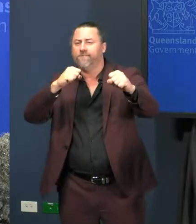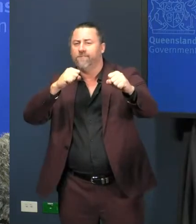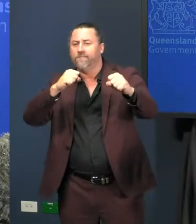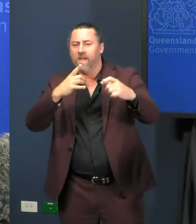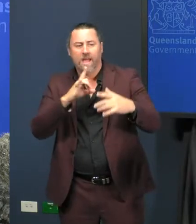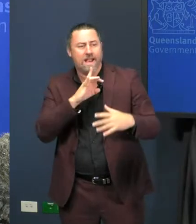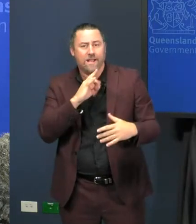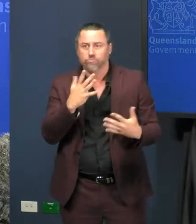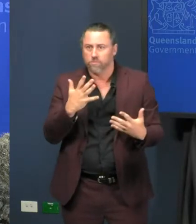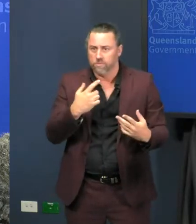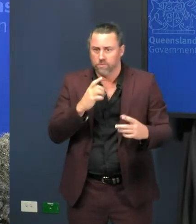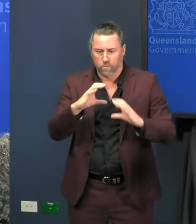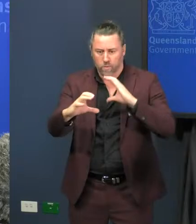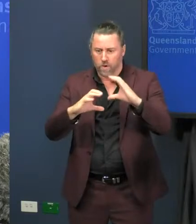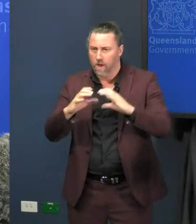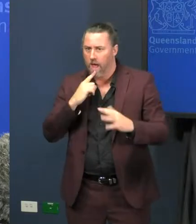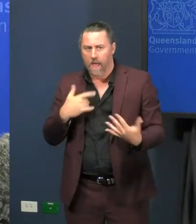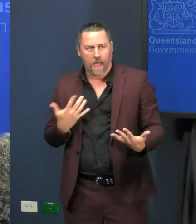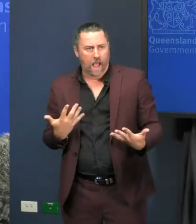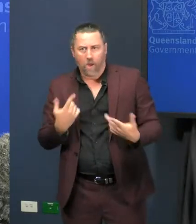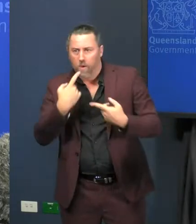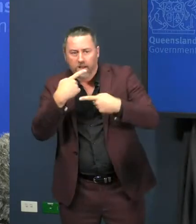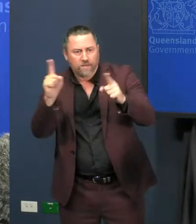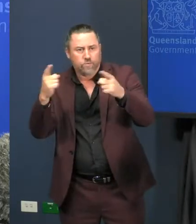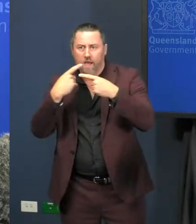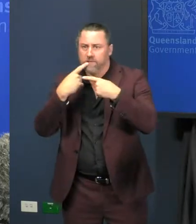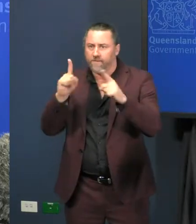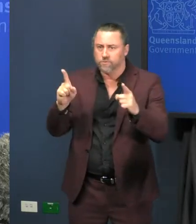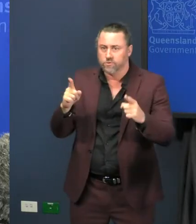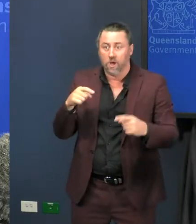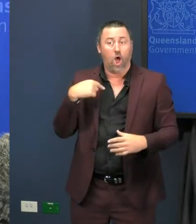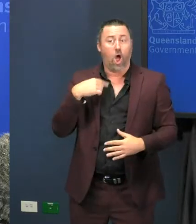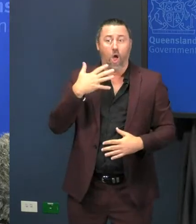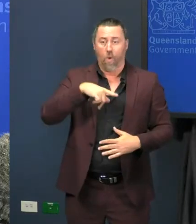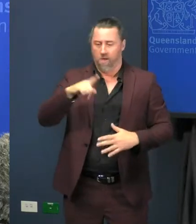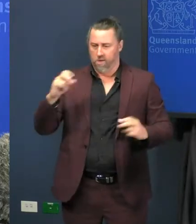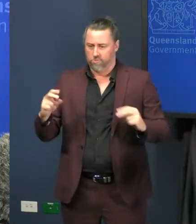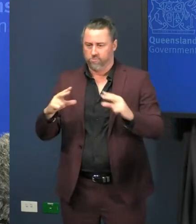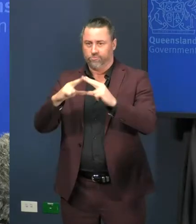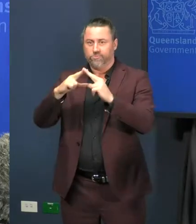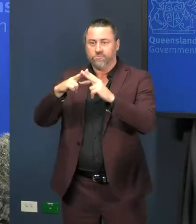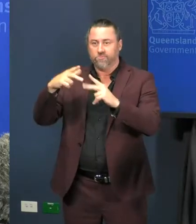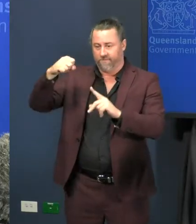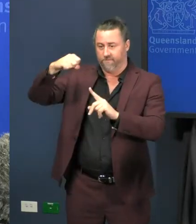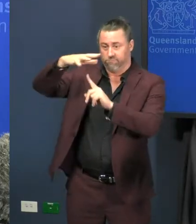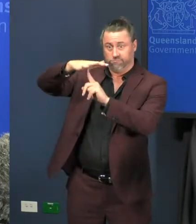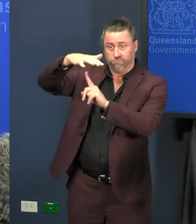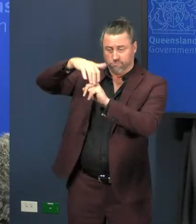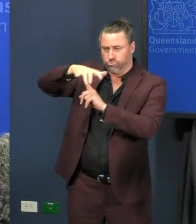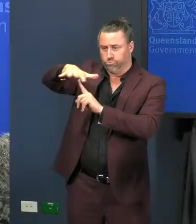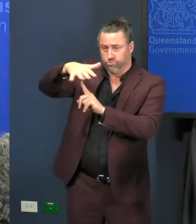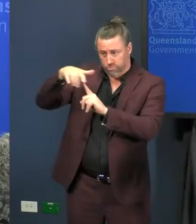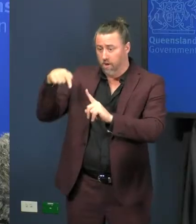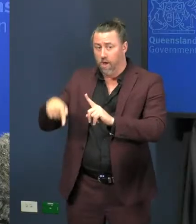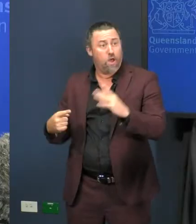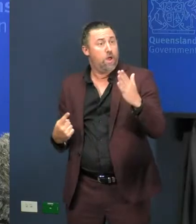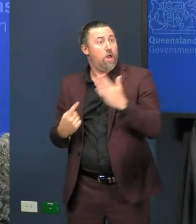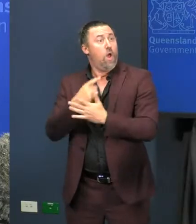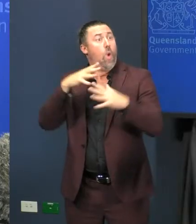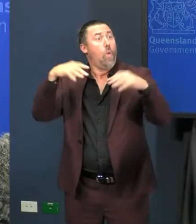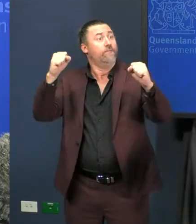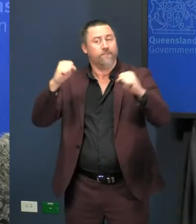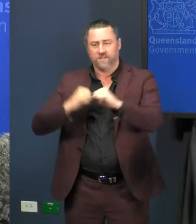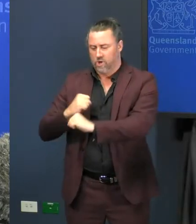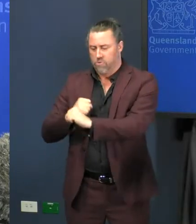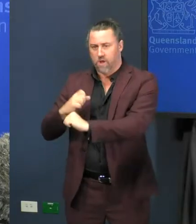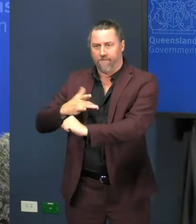critical telecommunications is and how vulnerable some of those towers are to a lack of power. I mentioned